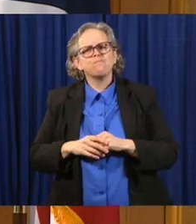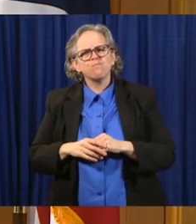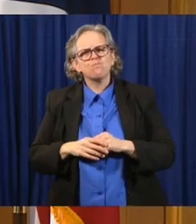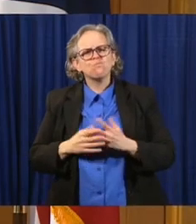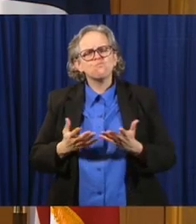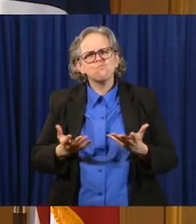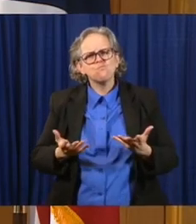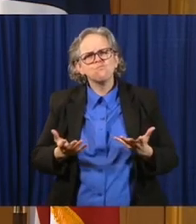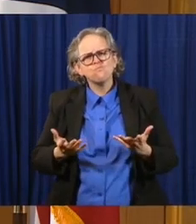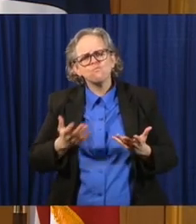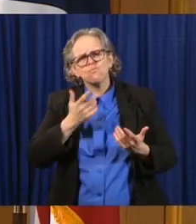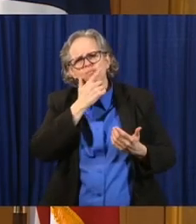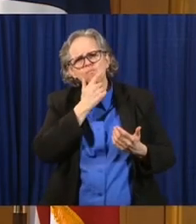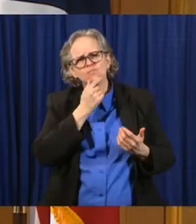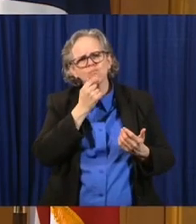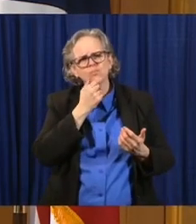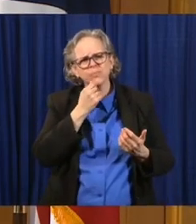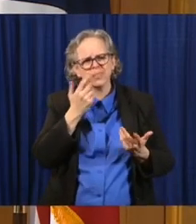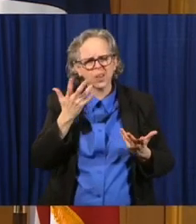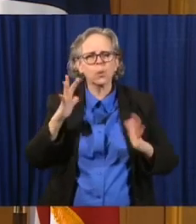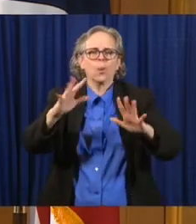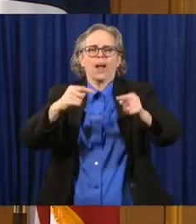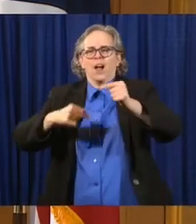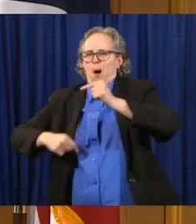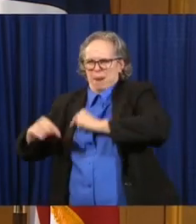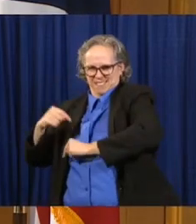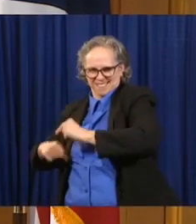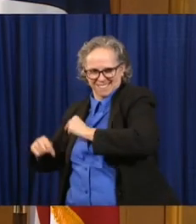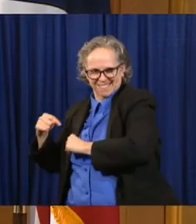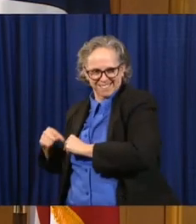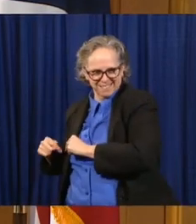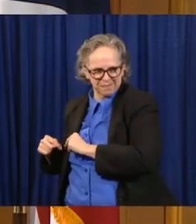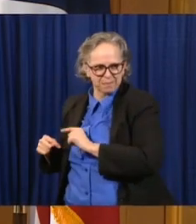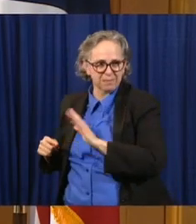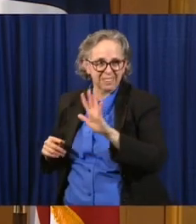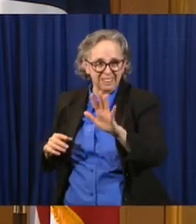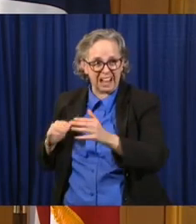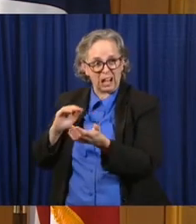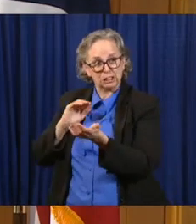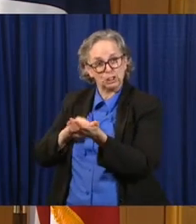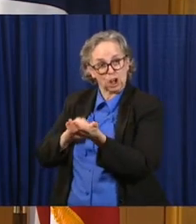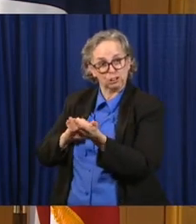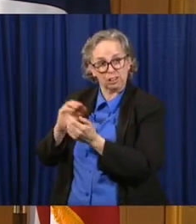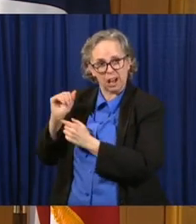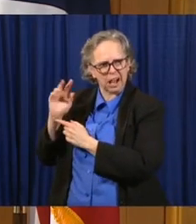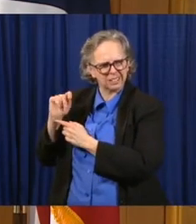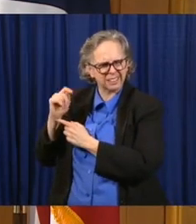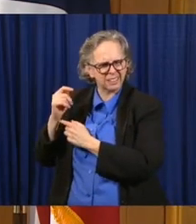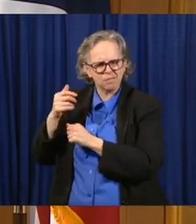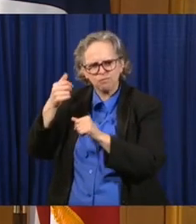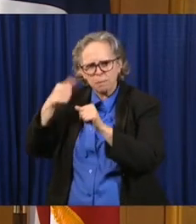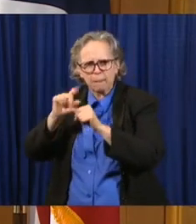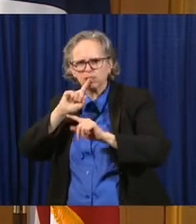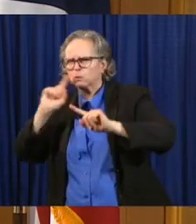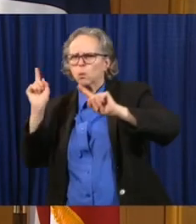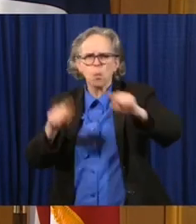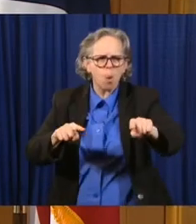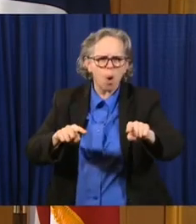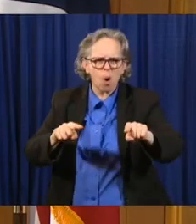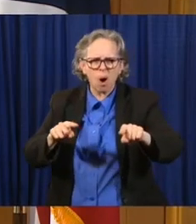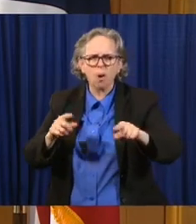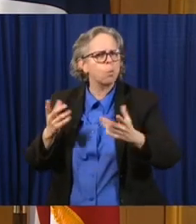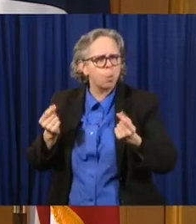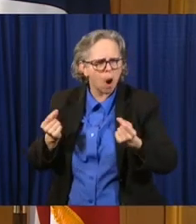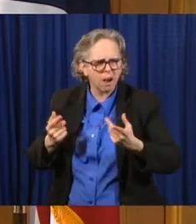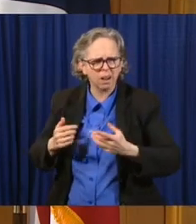One of the things that Dr. Acton ordered some time ago was that no elective surgeries should